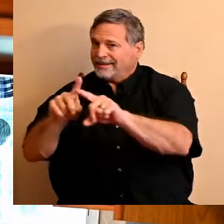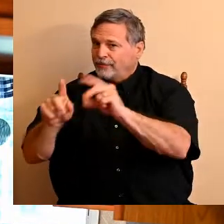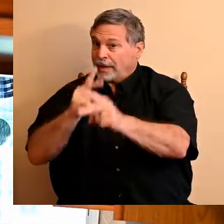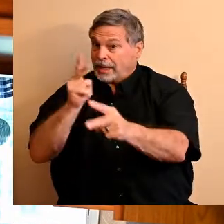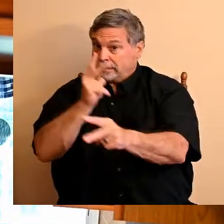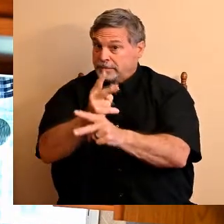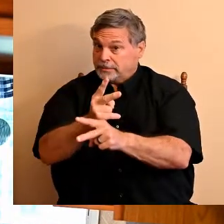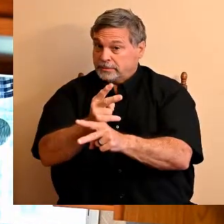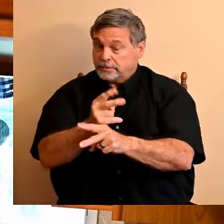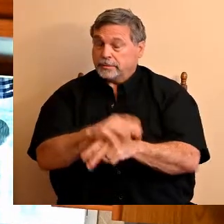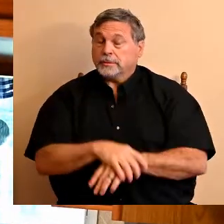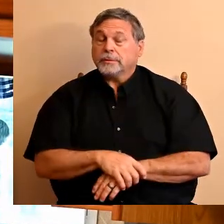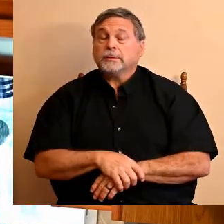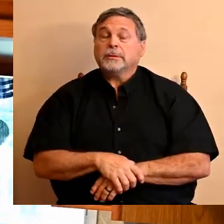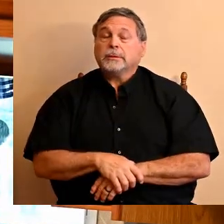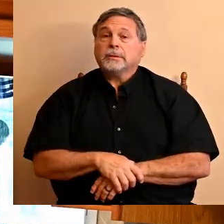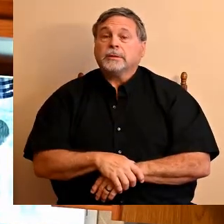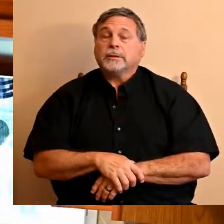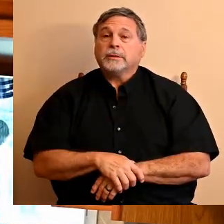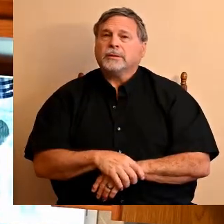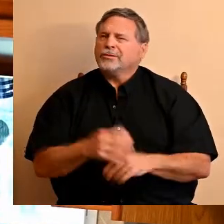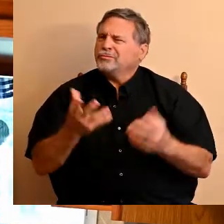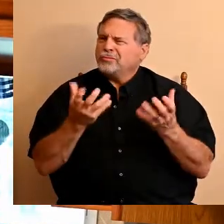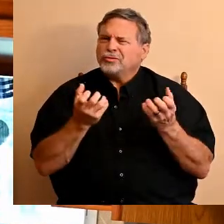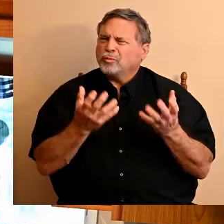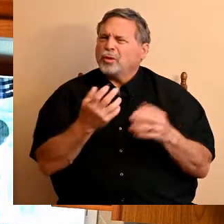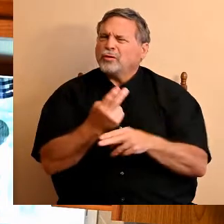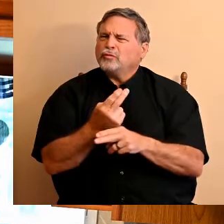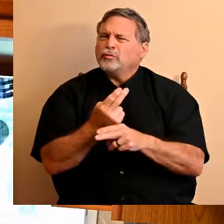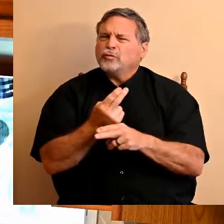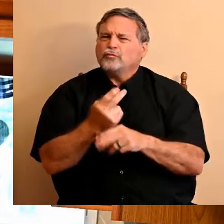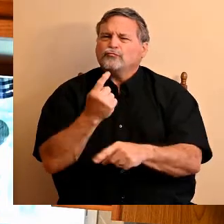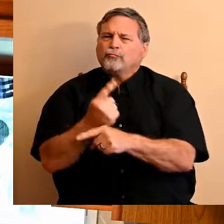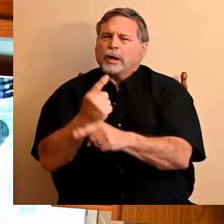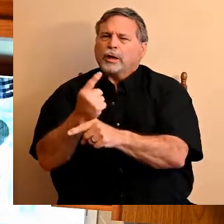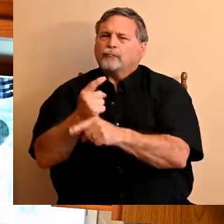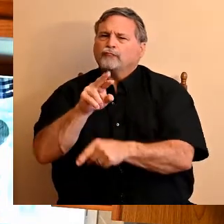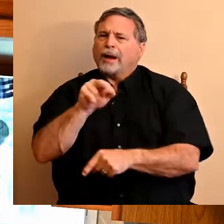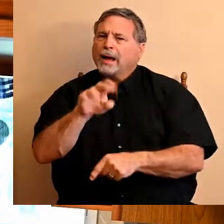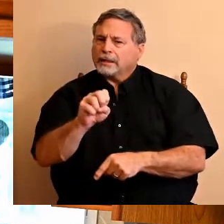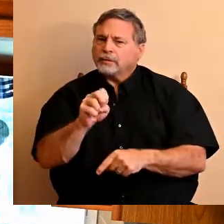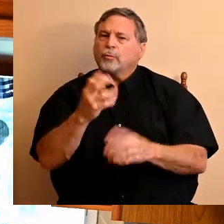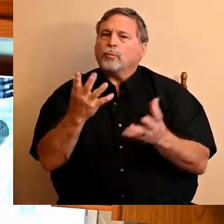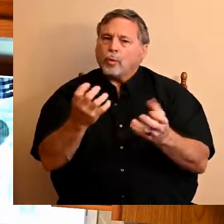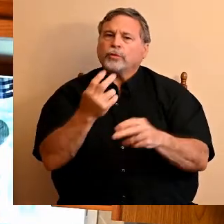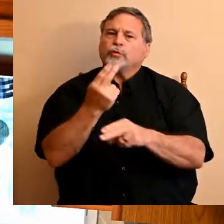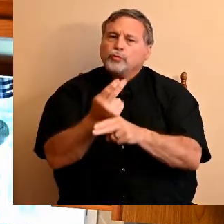And you don't want to use a regular rice for this. You do want to use a sushi rice.